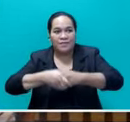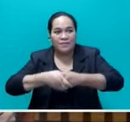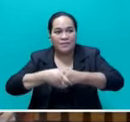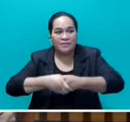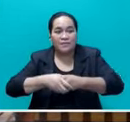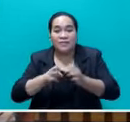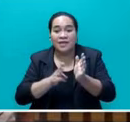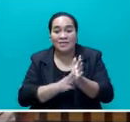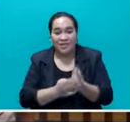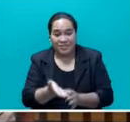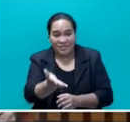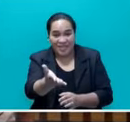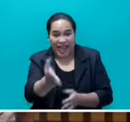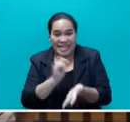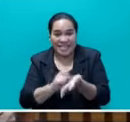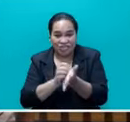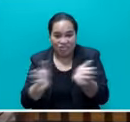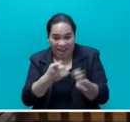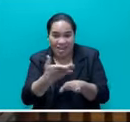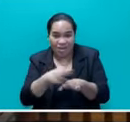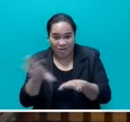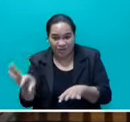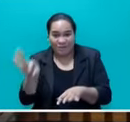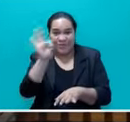Mrs. Emerson for her appointment.